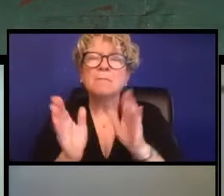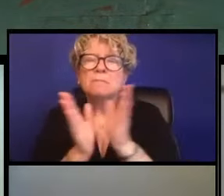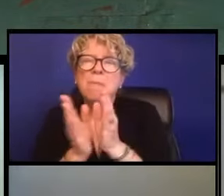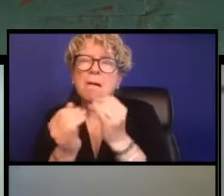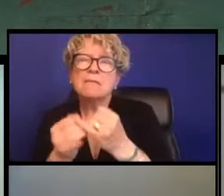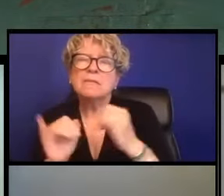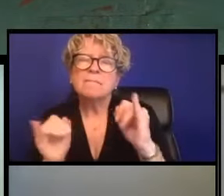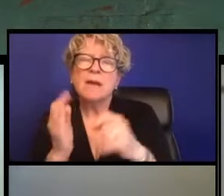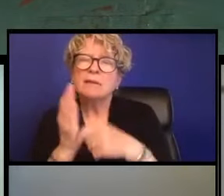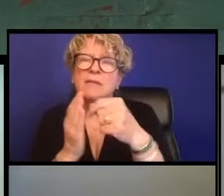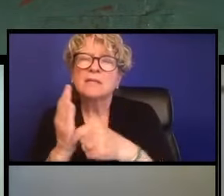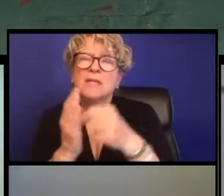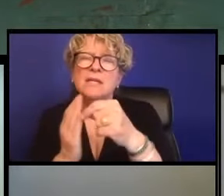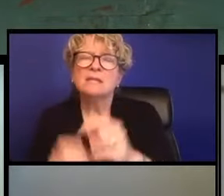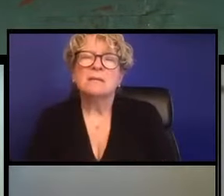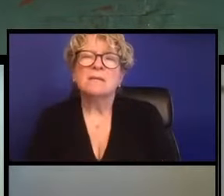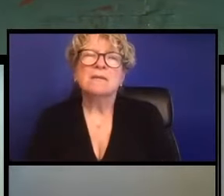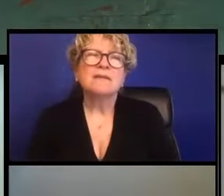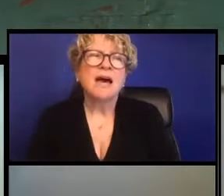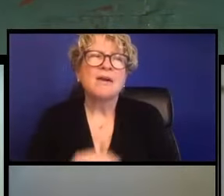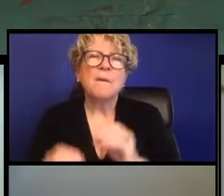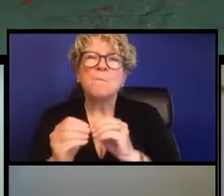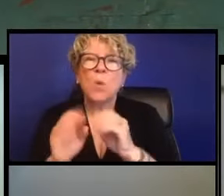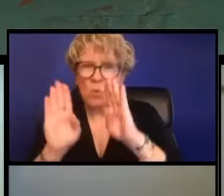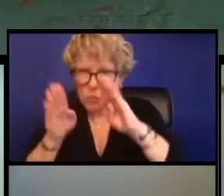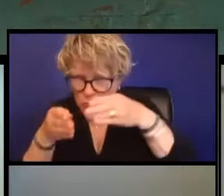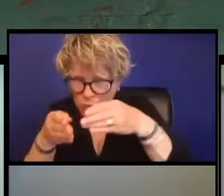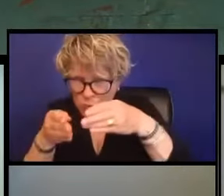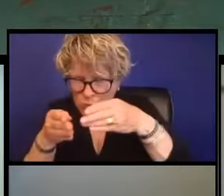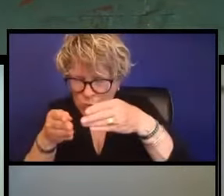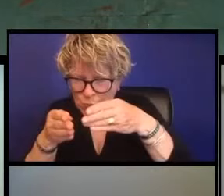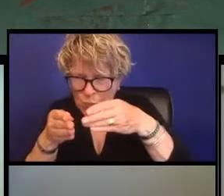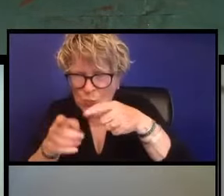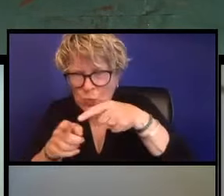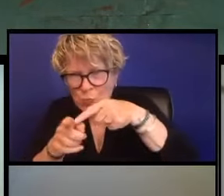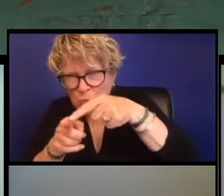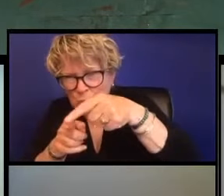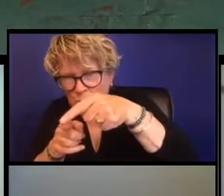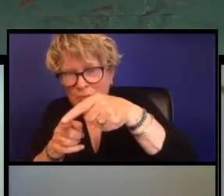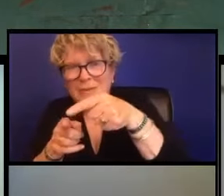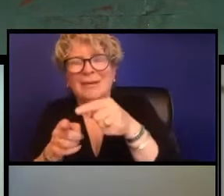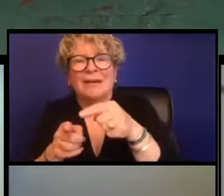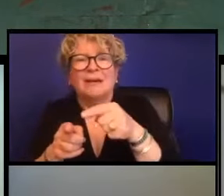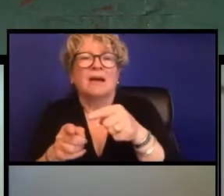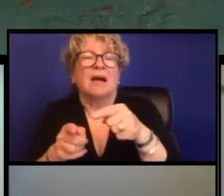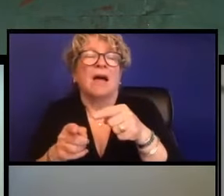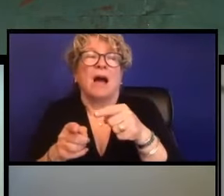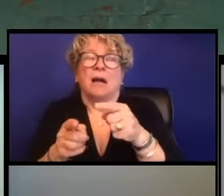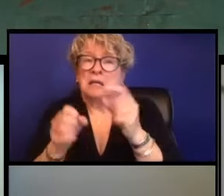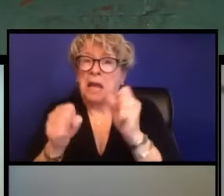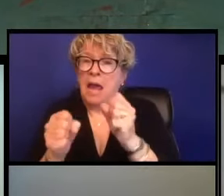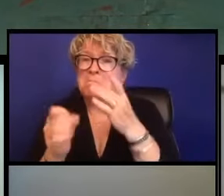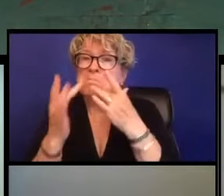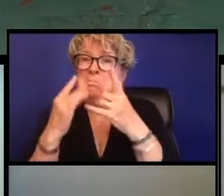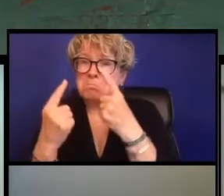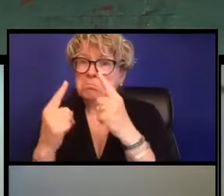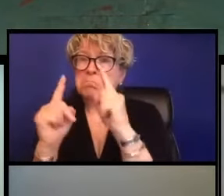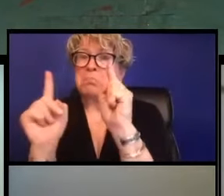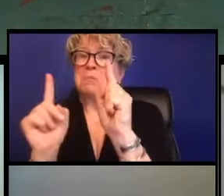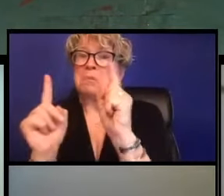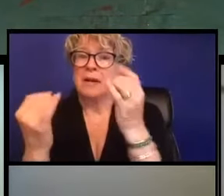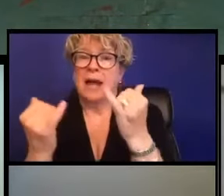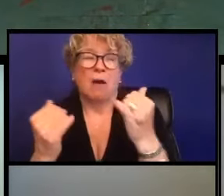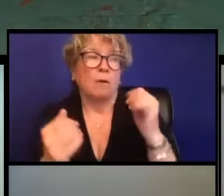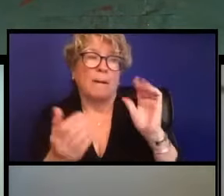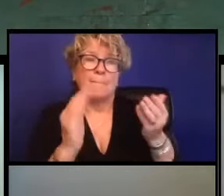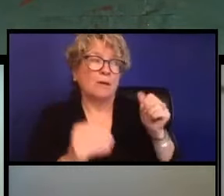magazines that might be more niche than could have survived 10 years ago are able